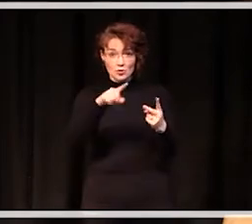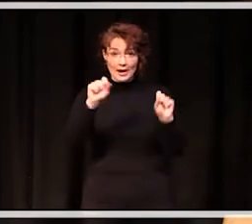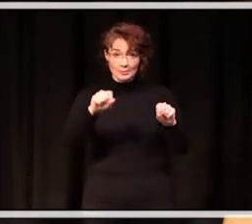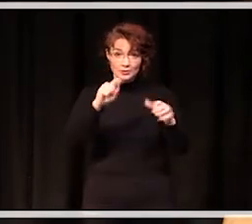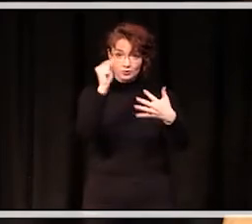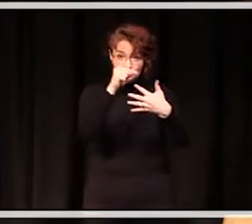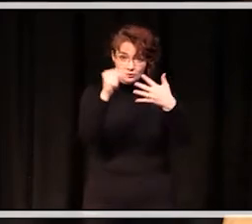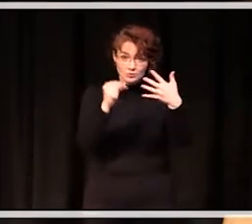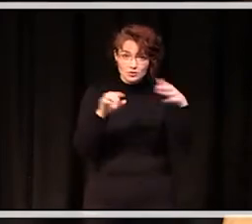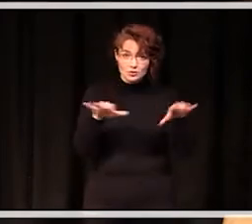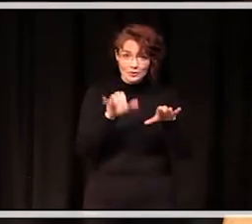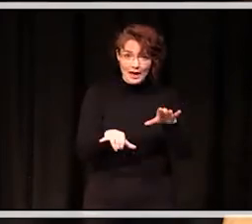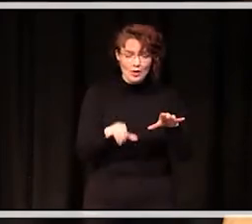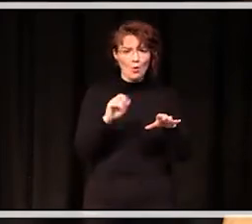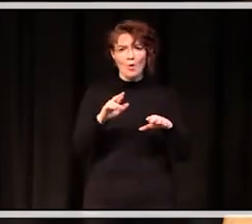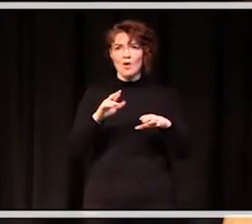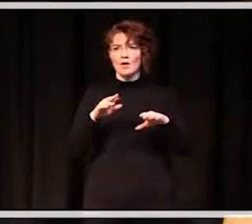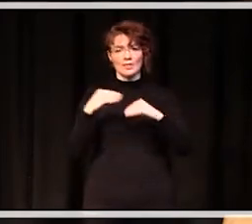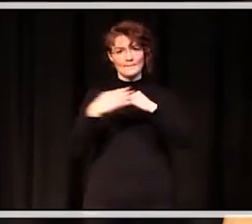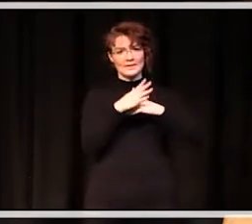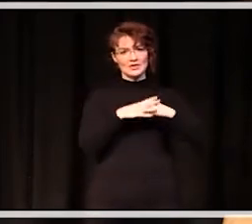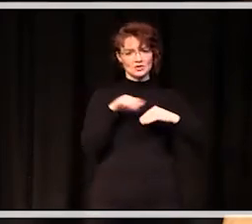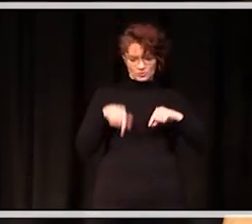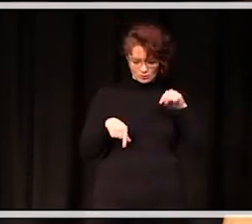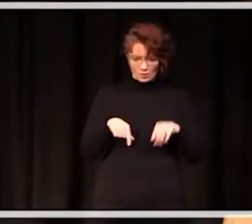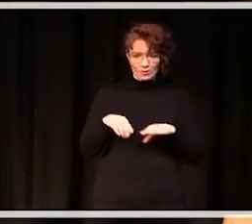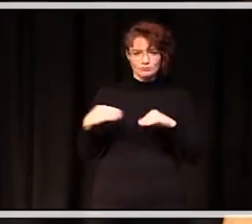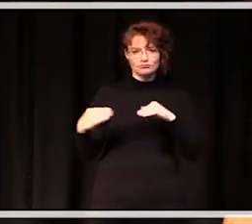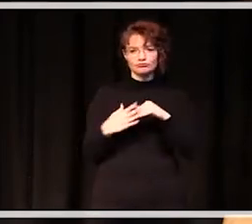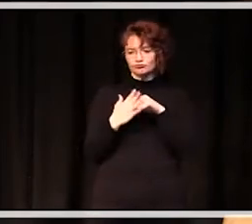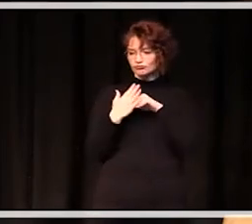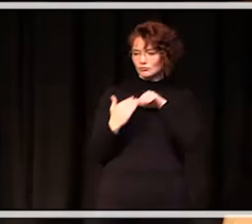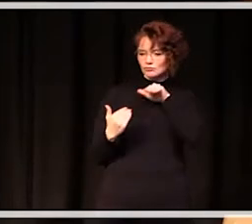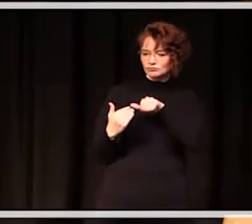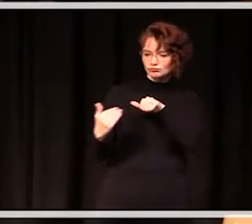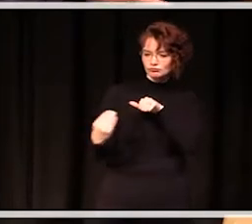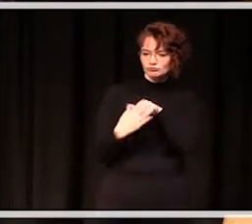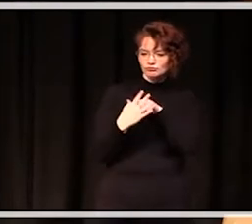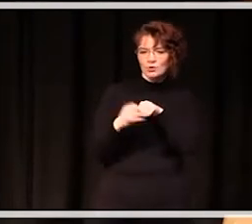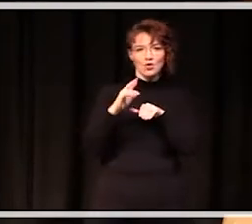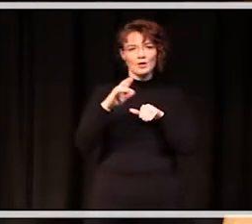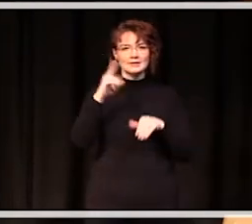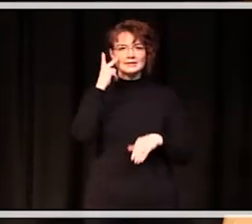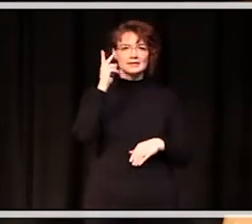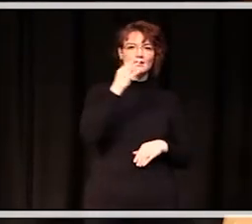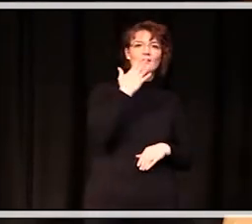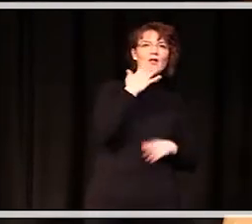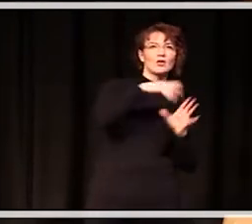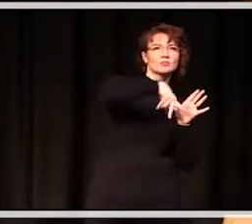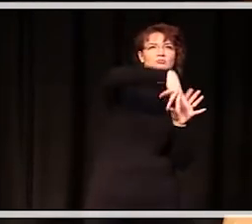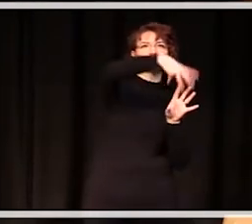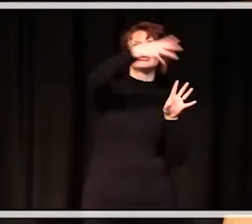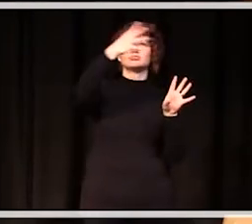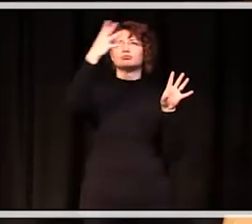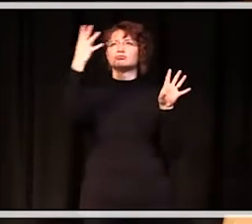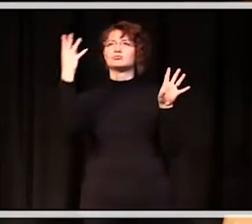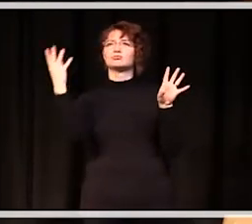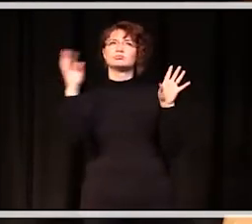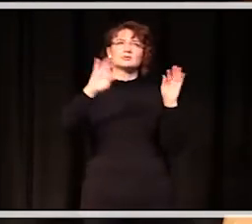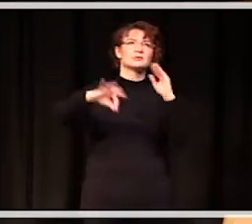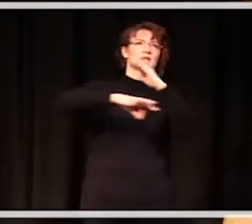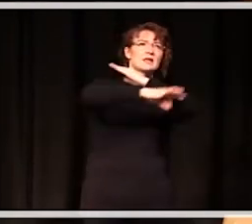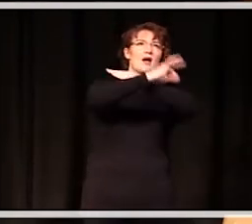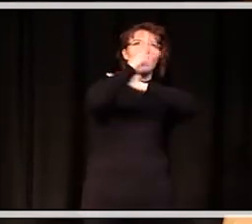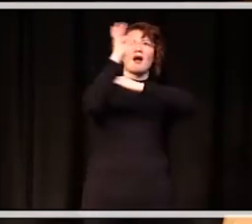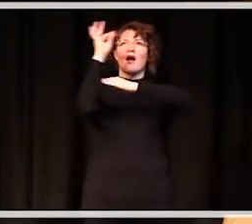to put your toes in the sand at the beach or to watch a sunset and enjoy all the colors of this engaging sunset is